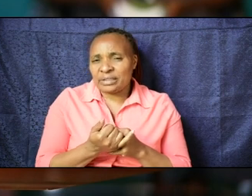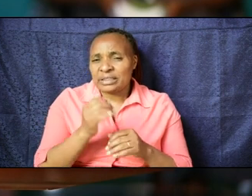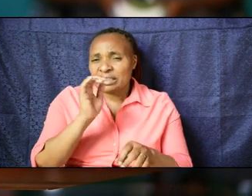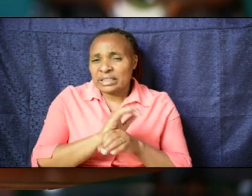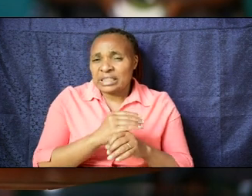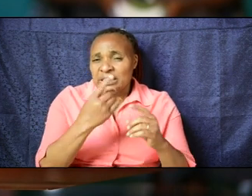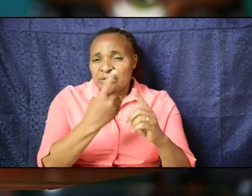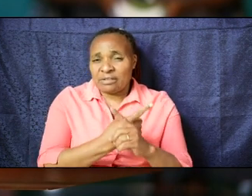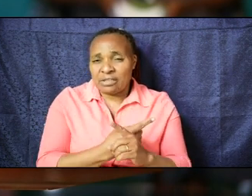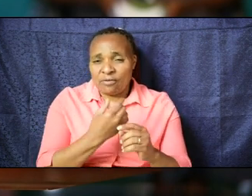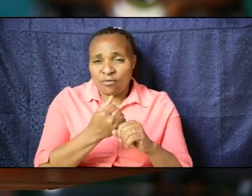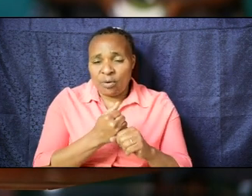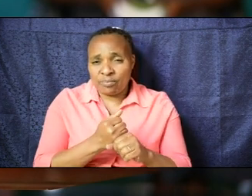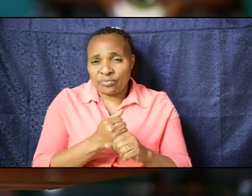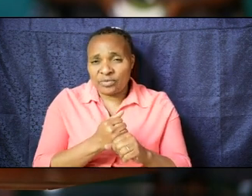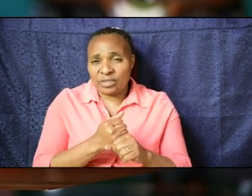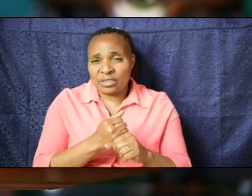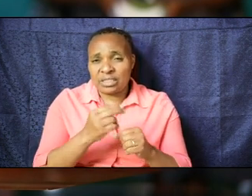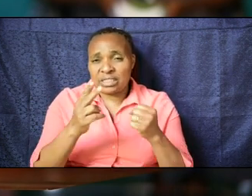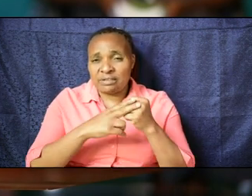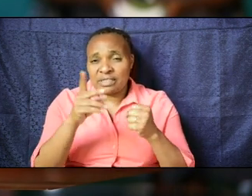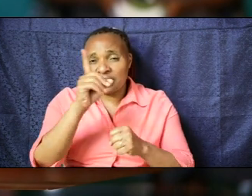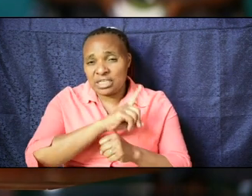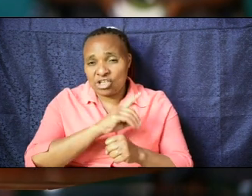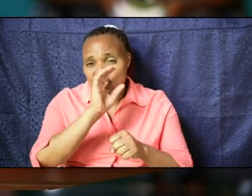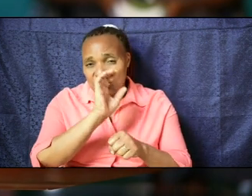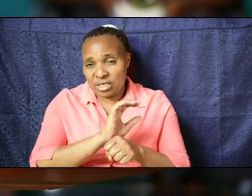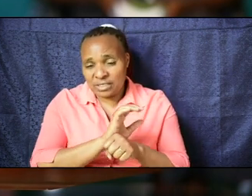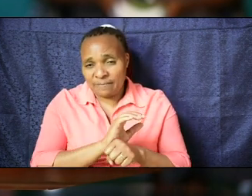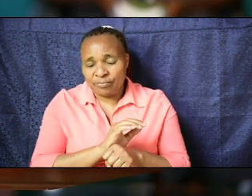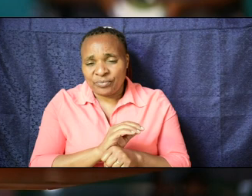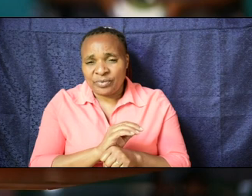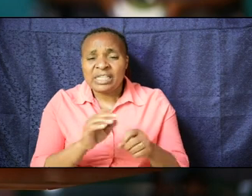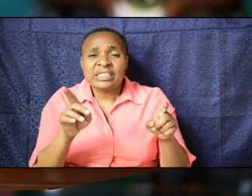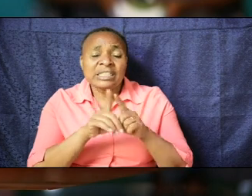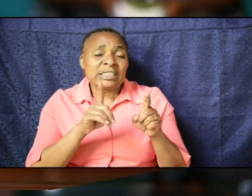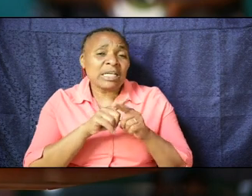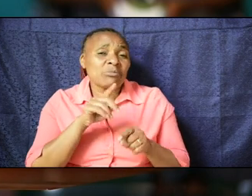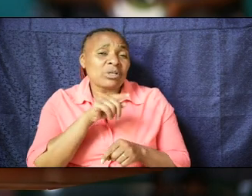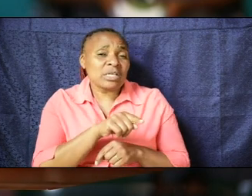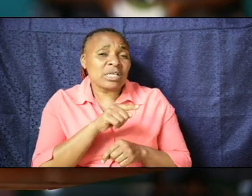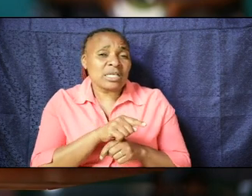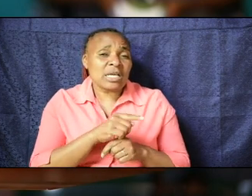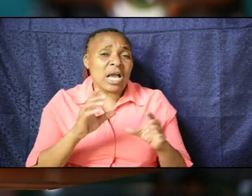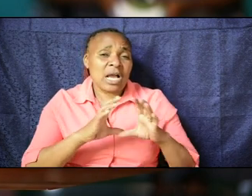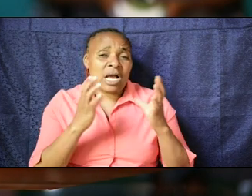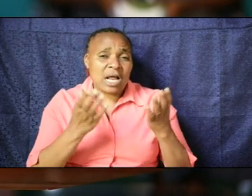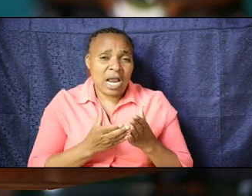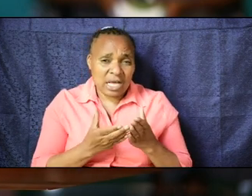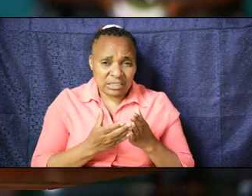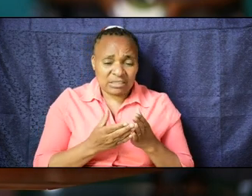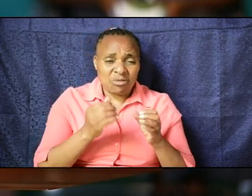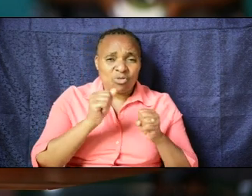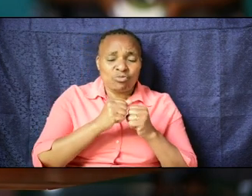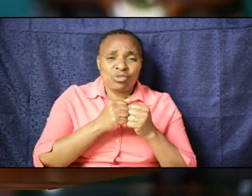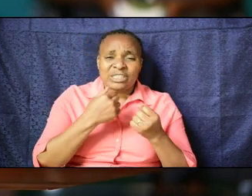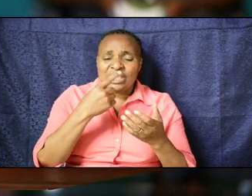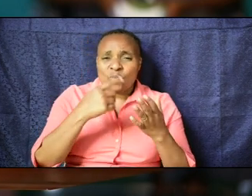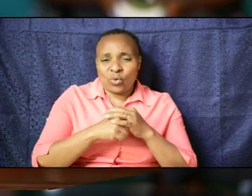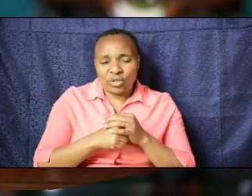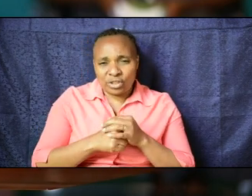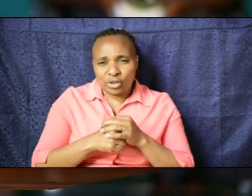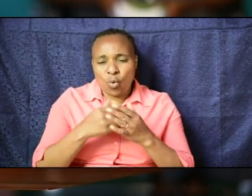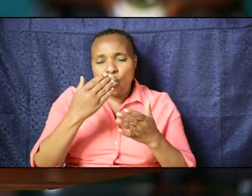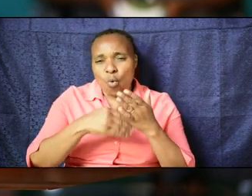church was different from the Seventh-day Adventist Church. Unlike him, his classmates were able to back up what they said from